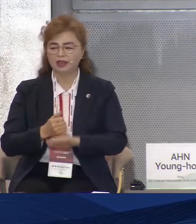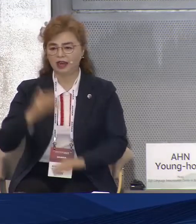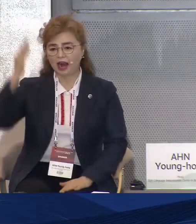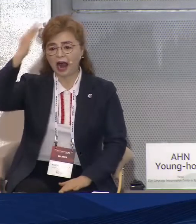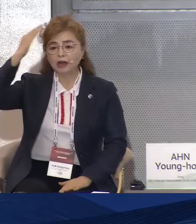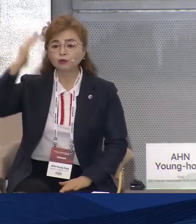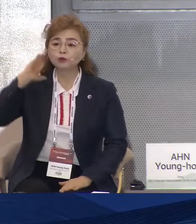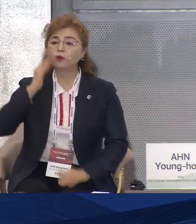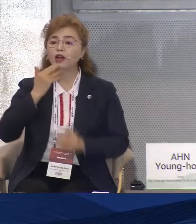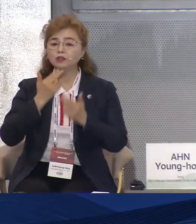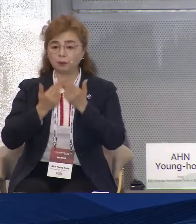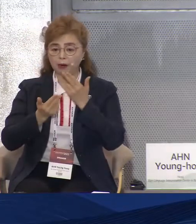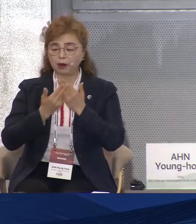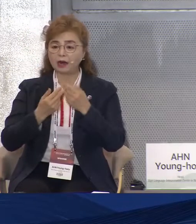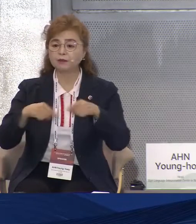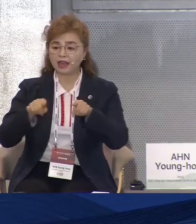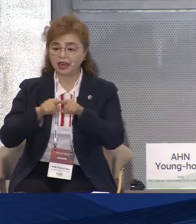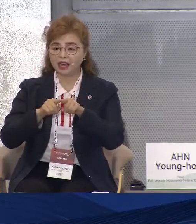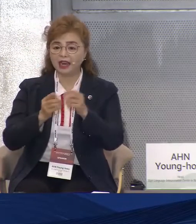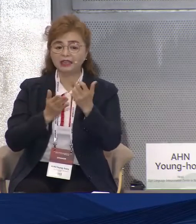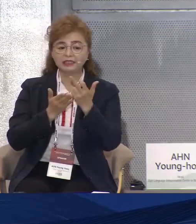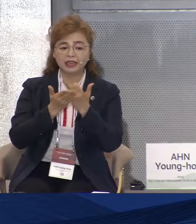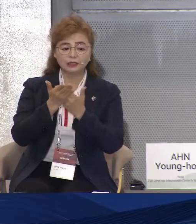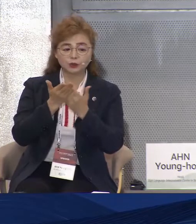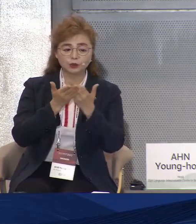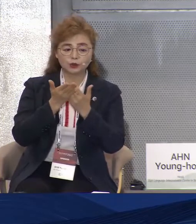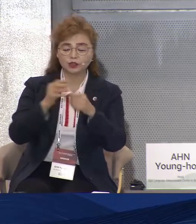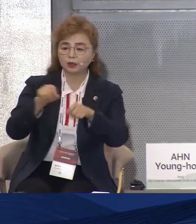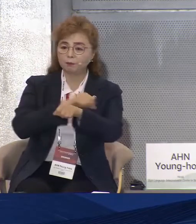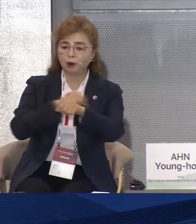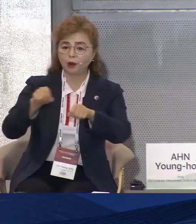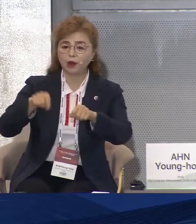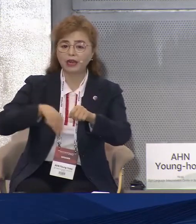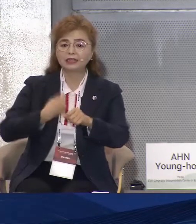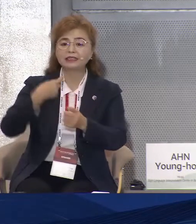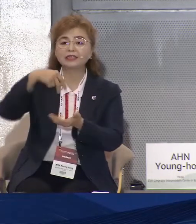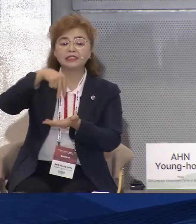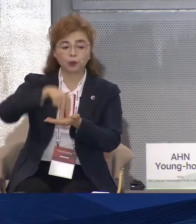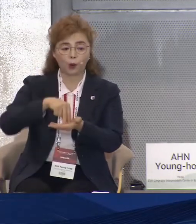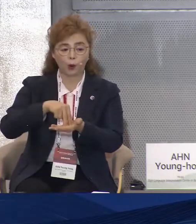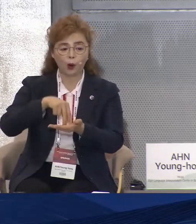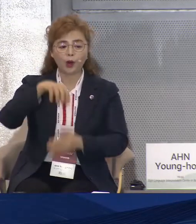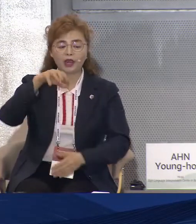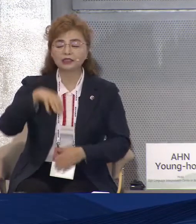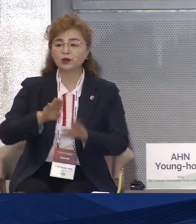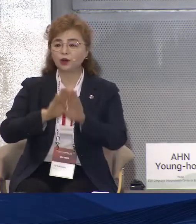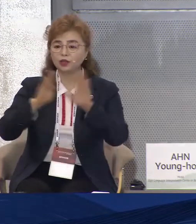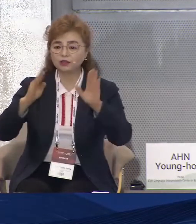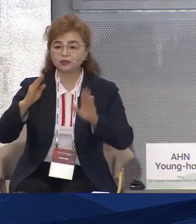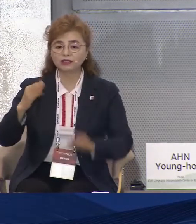to communicate freely with other people. And finally,